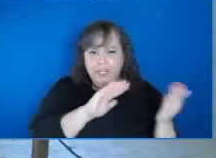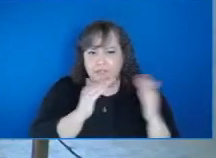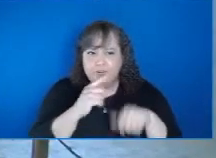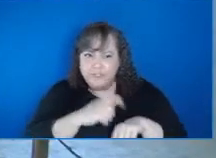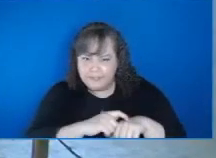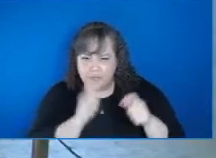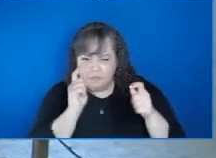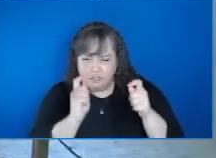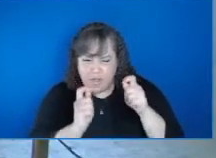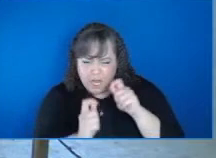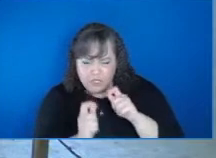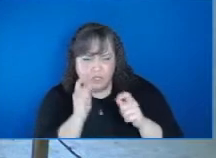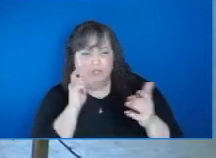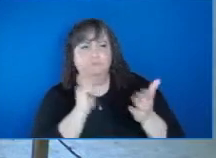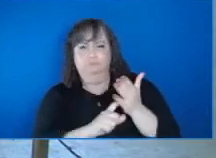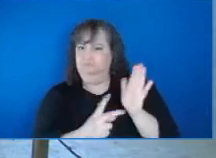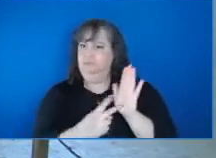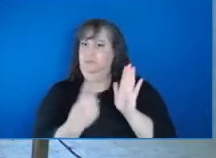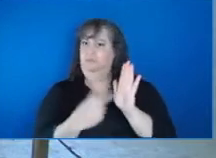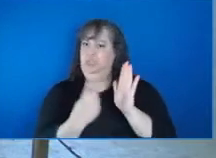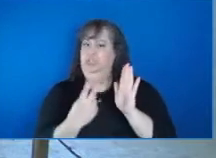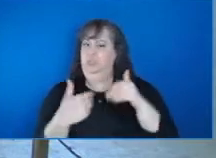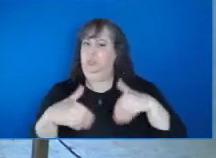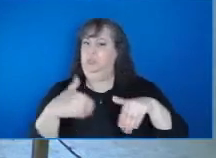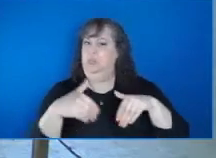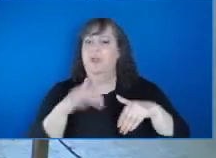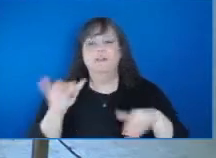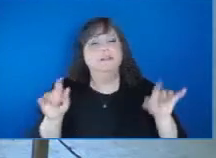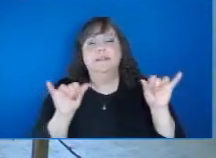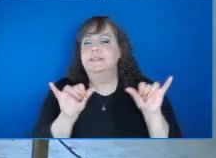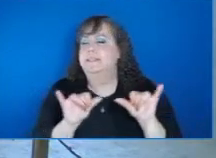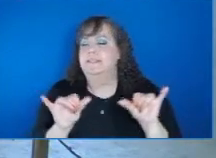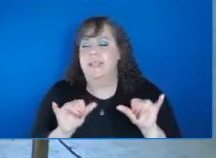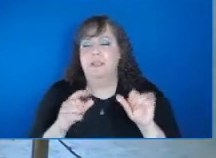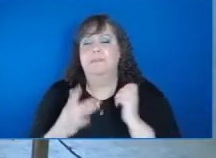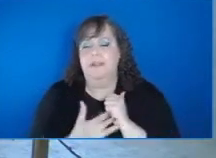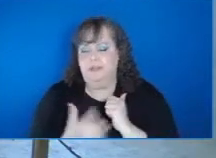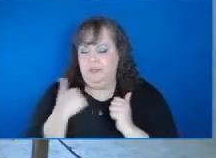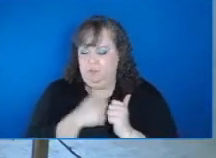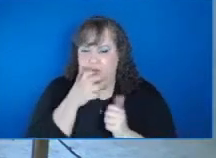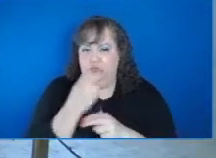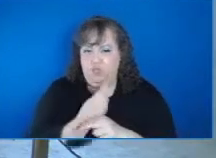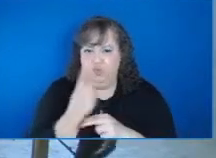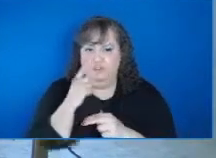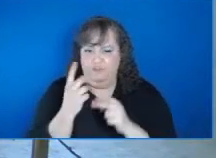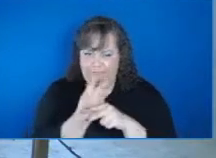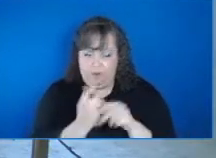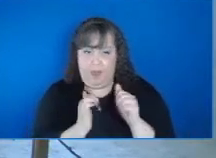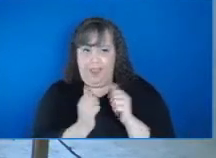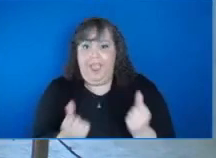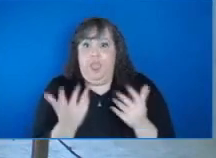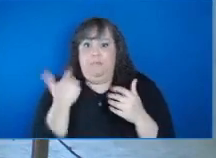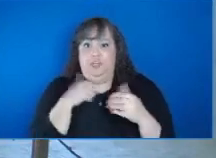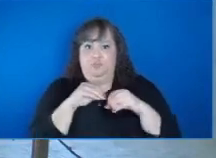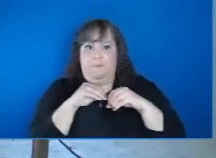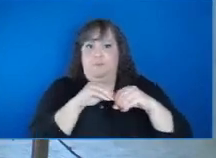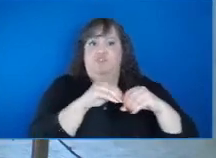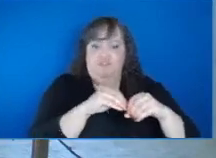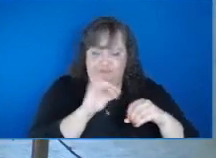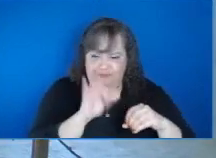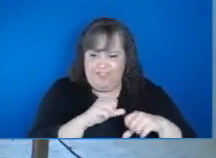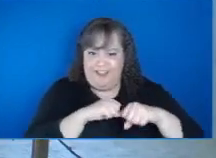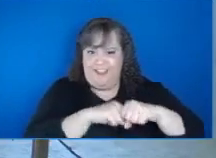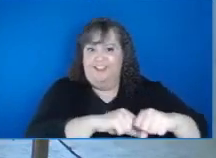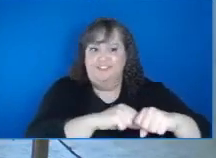that's going to be used to figure out how much we deflected the asteroid. So it's a great story. Okay, we're getting lots and lots of questions